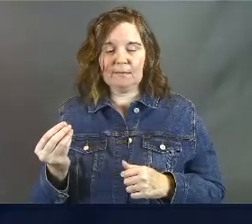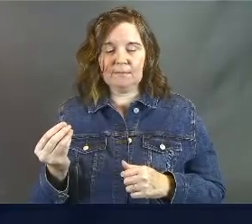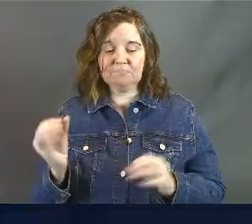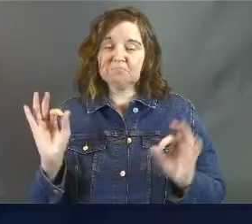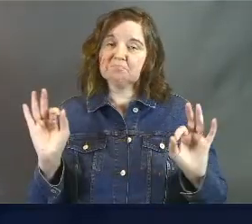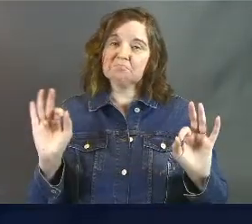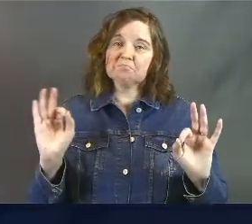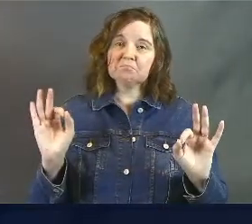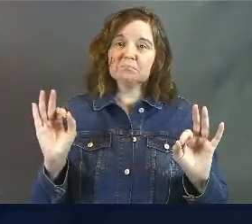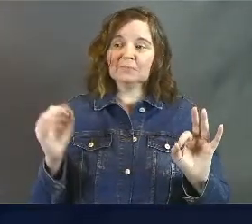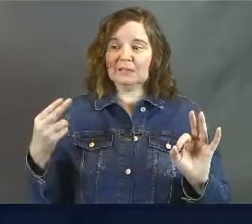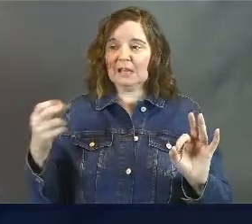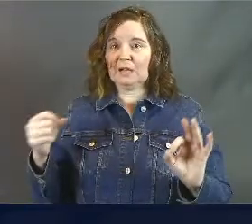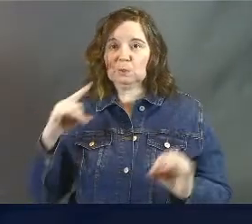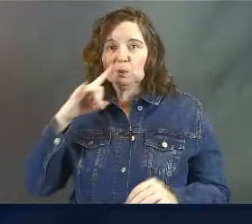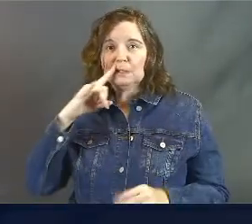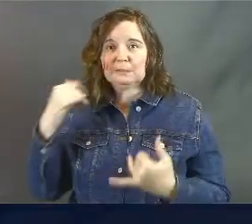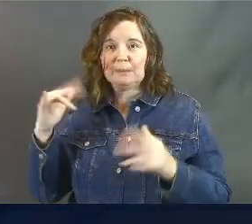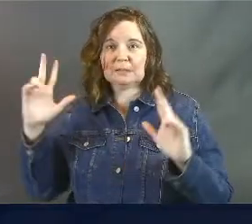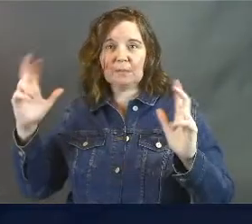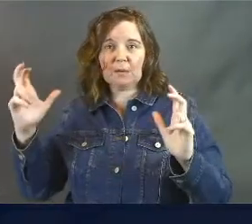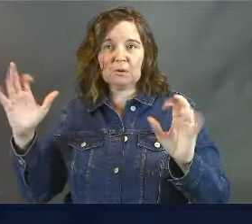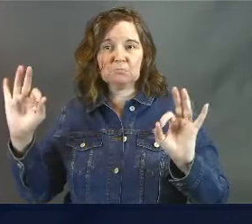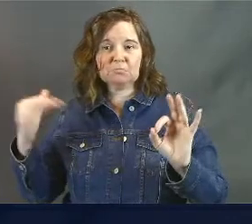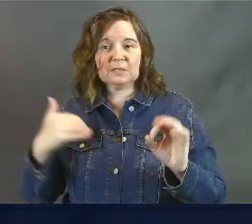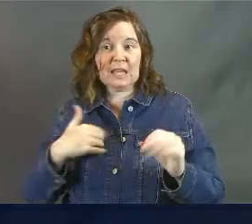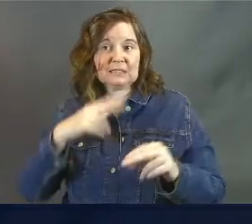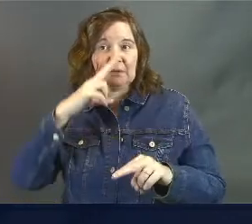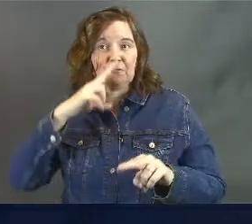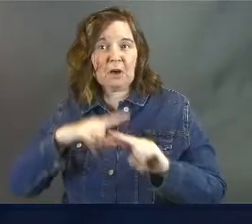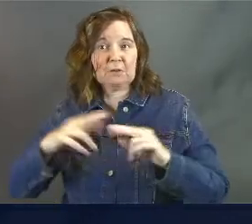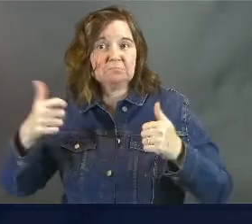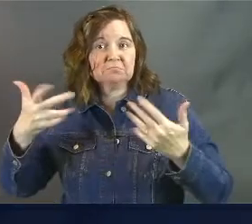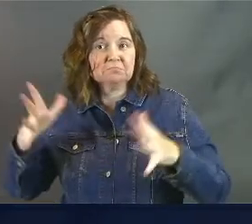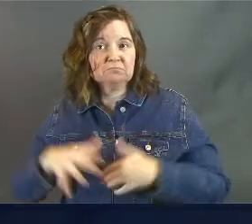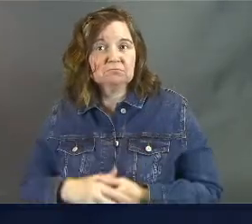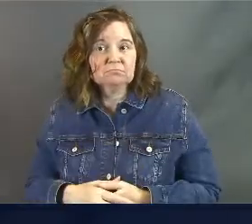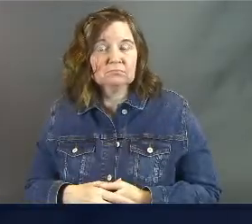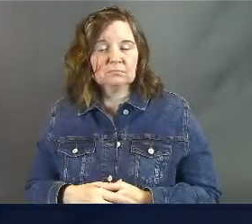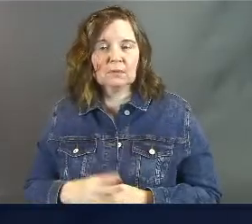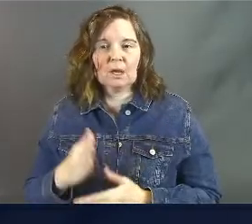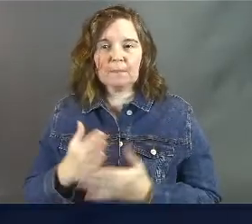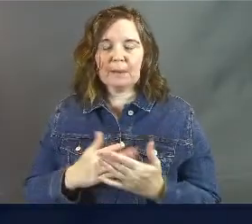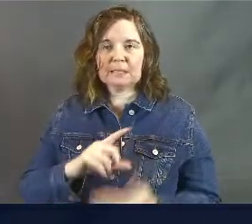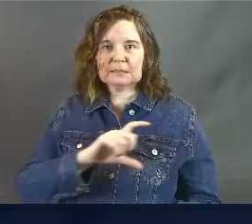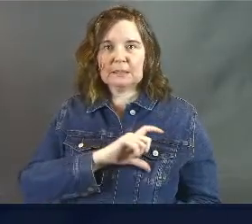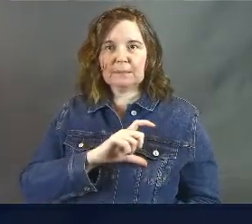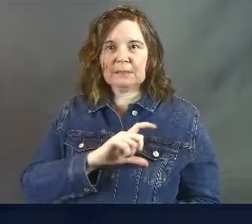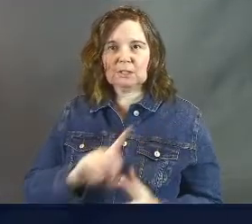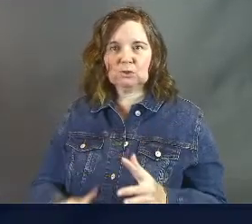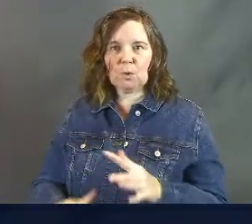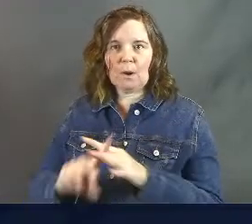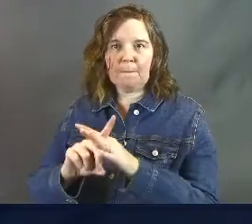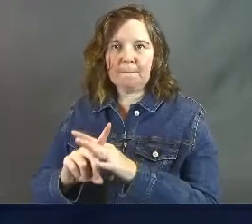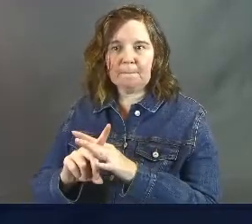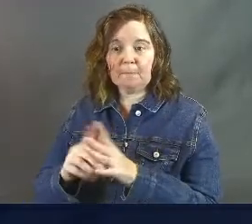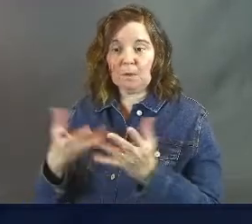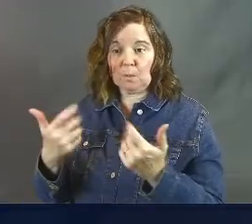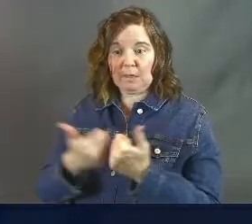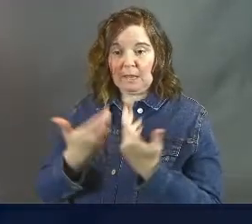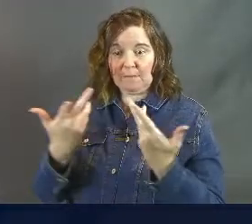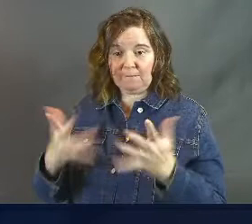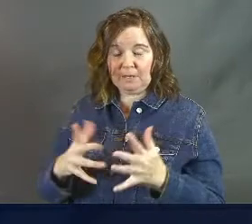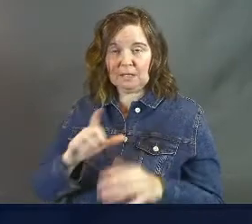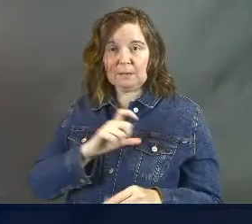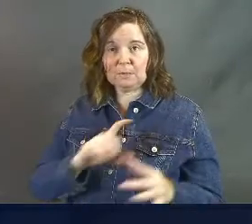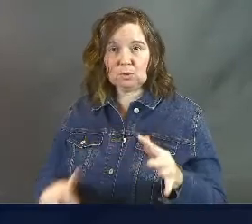no big deal. He's a high school kid, plays basketball. He had some fun. But some police showed up after the game